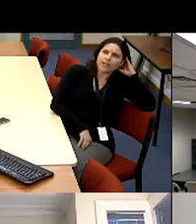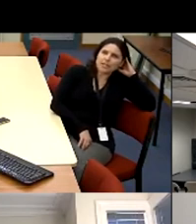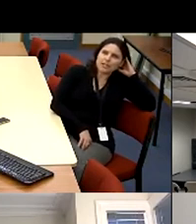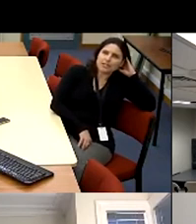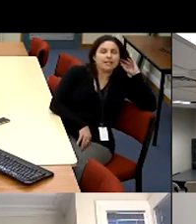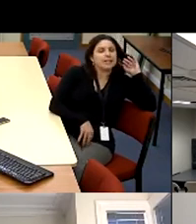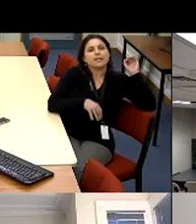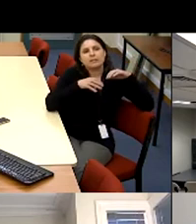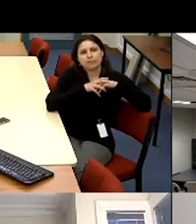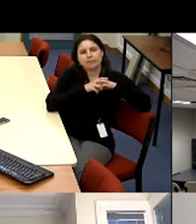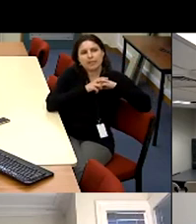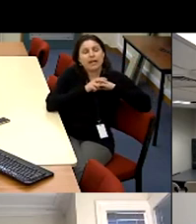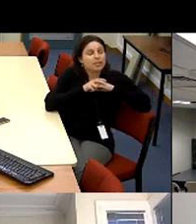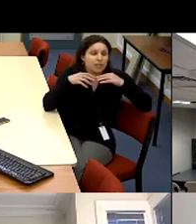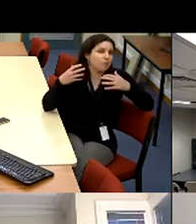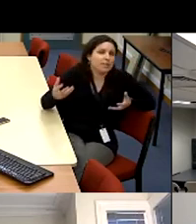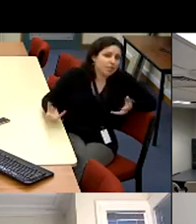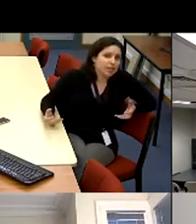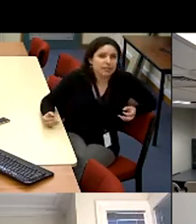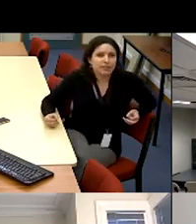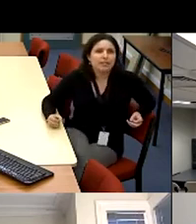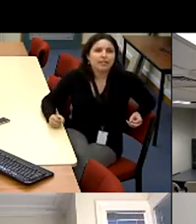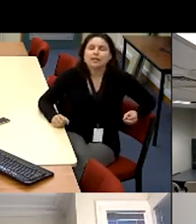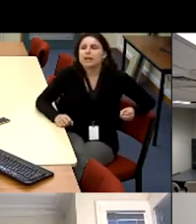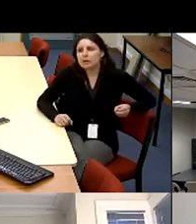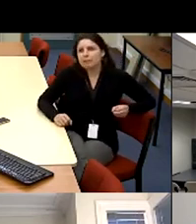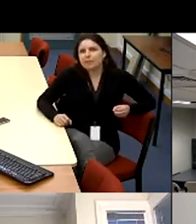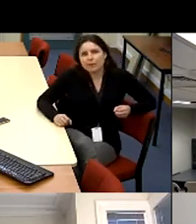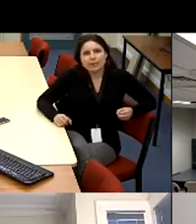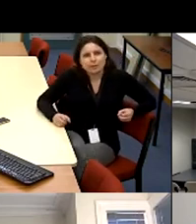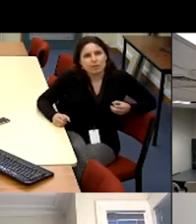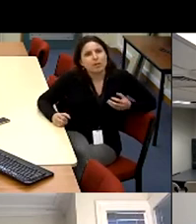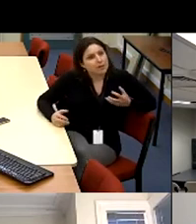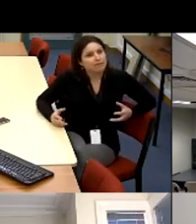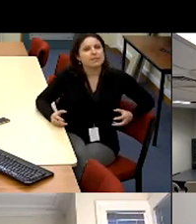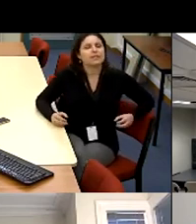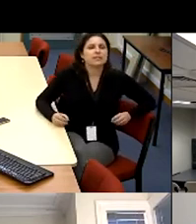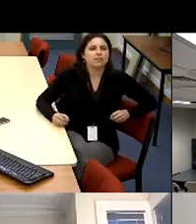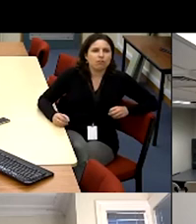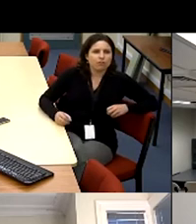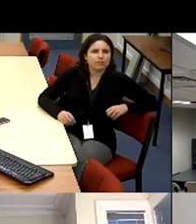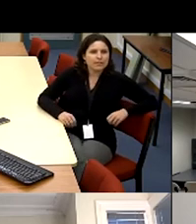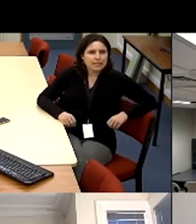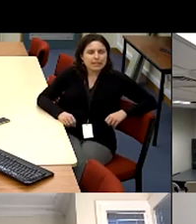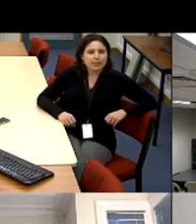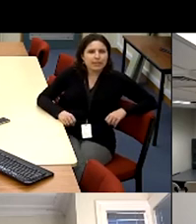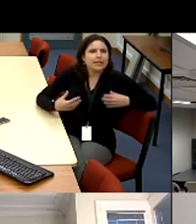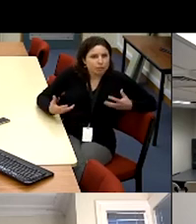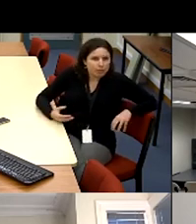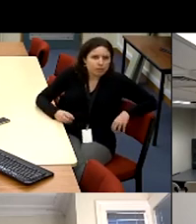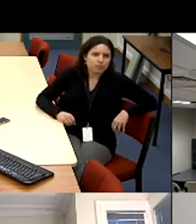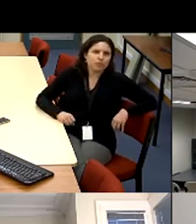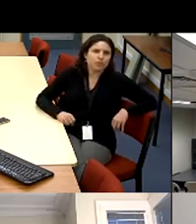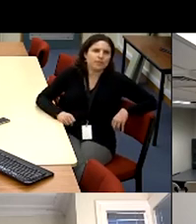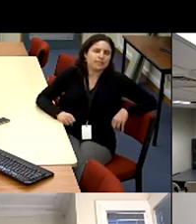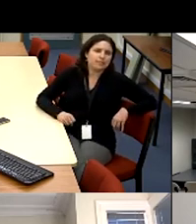you know, it is largely humanitarian. There is also a lot of emphasis on, you know,